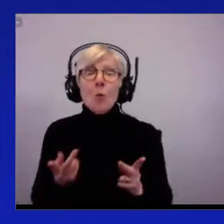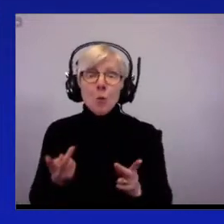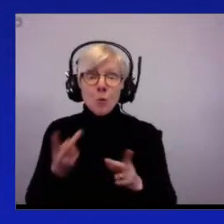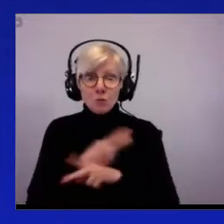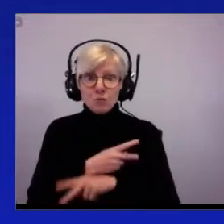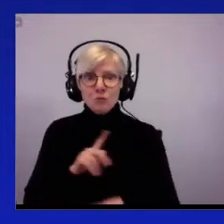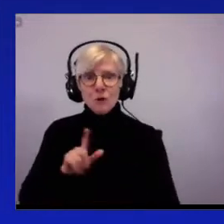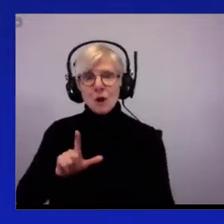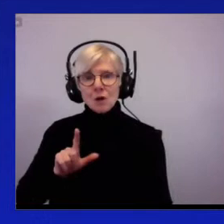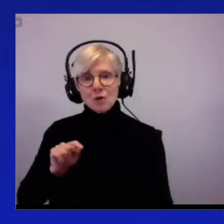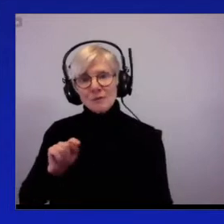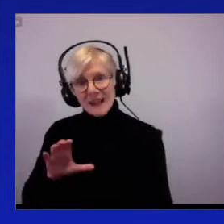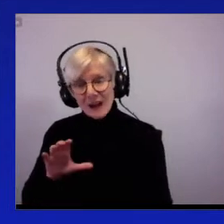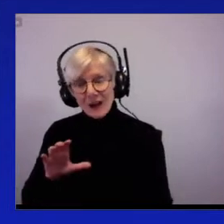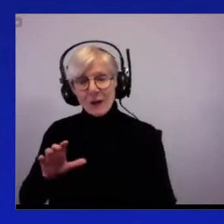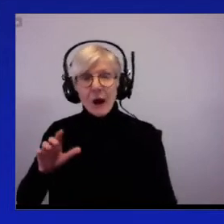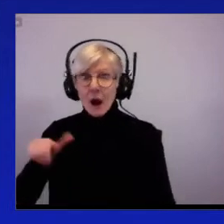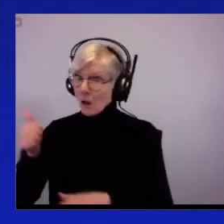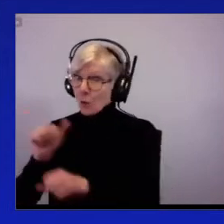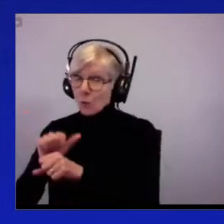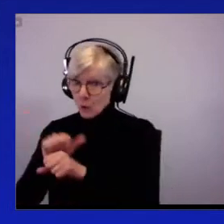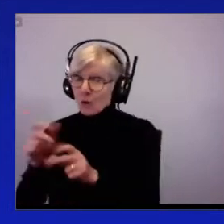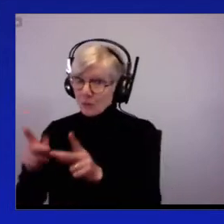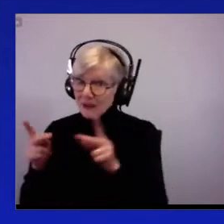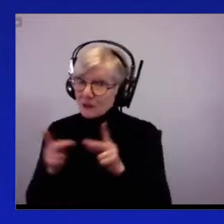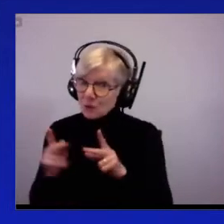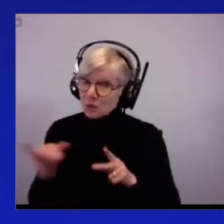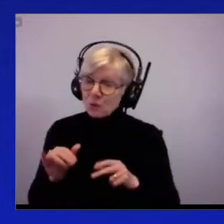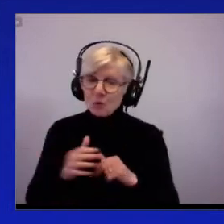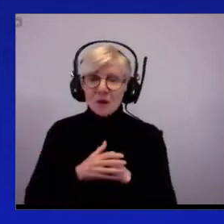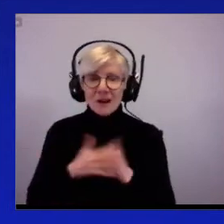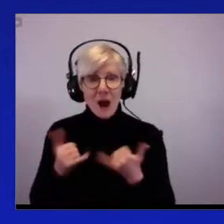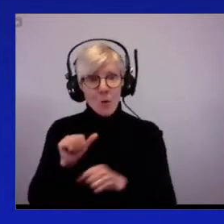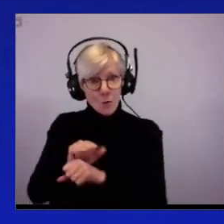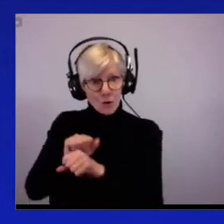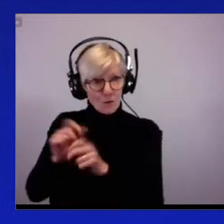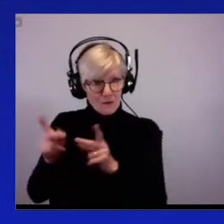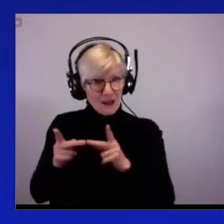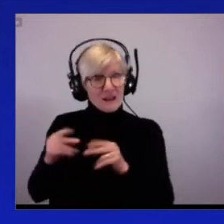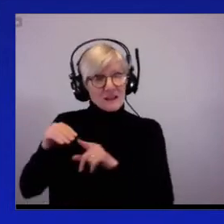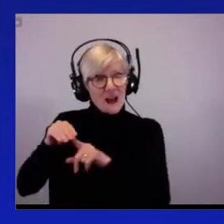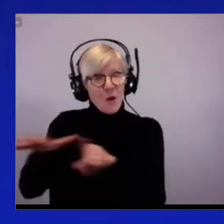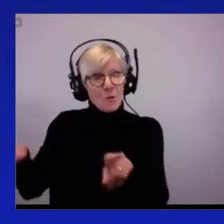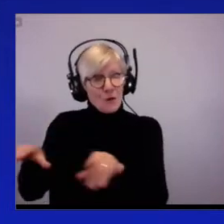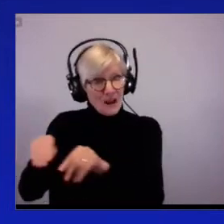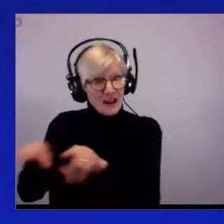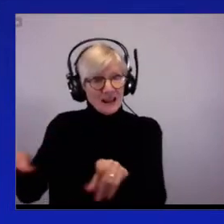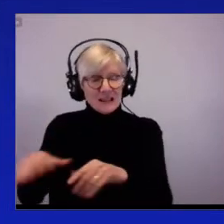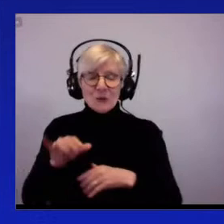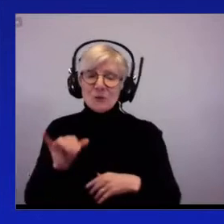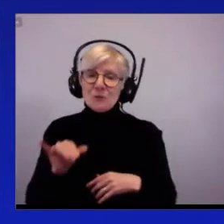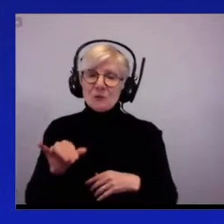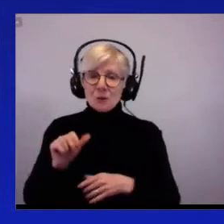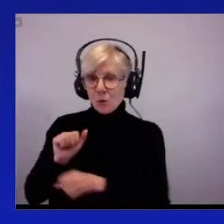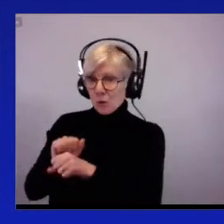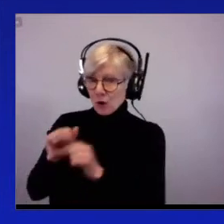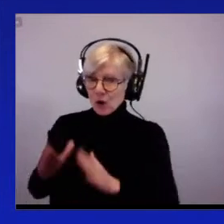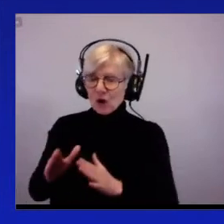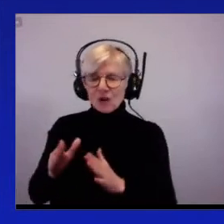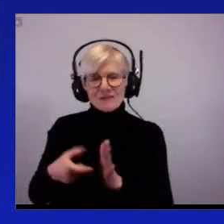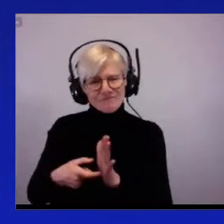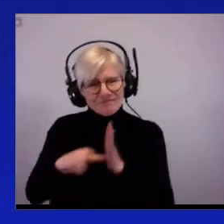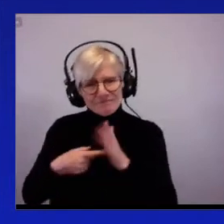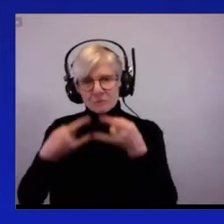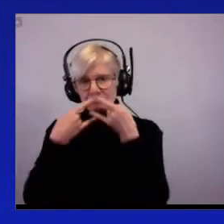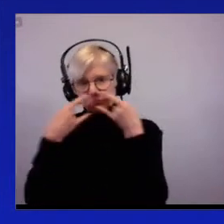and across other workplaces. We have quite a number of workplace outbreaks right now. And so again, workers need to have the masks. They need to have